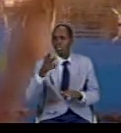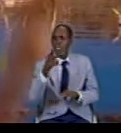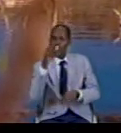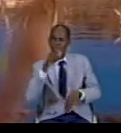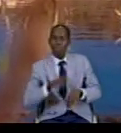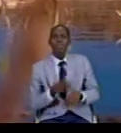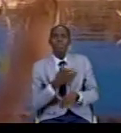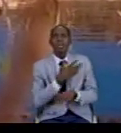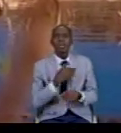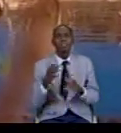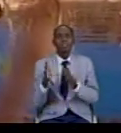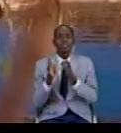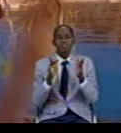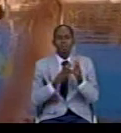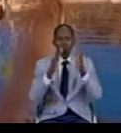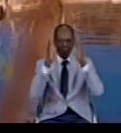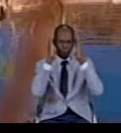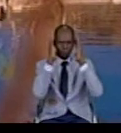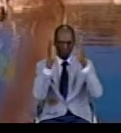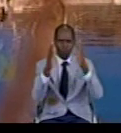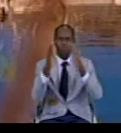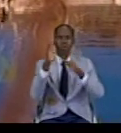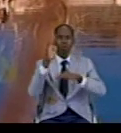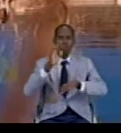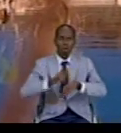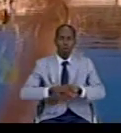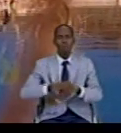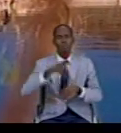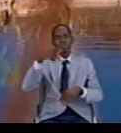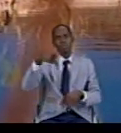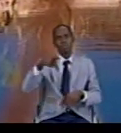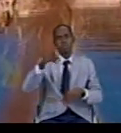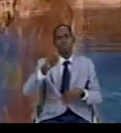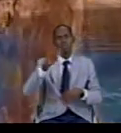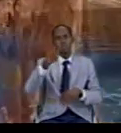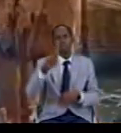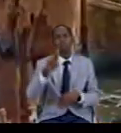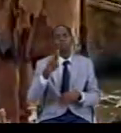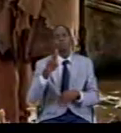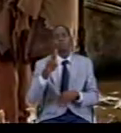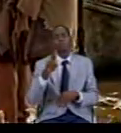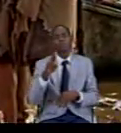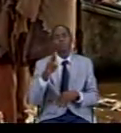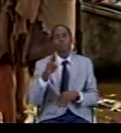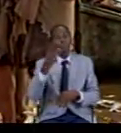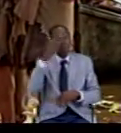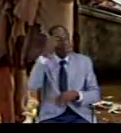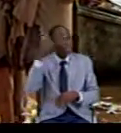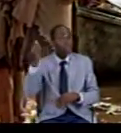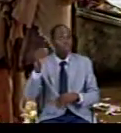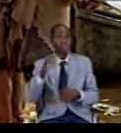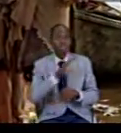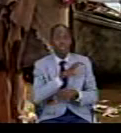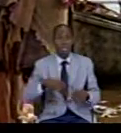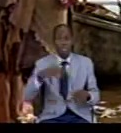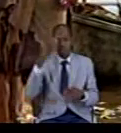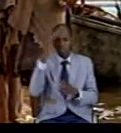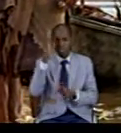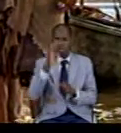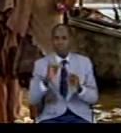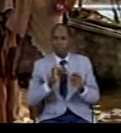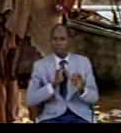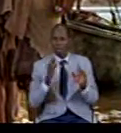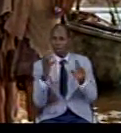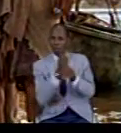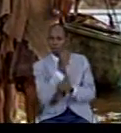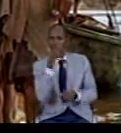then he centered his follow-up instruction on Peter, because he knew if I get Peter, he